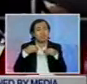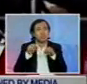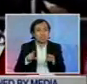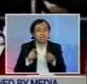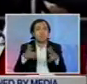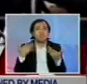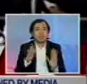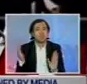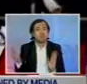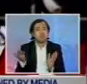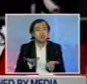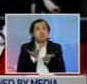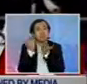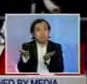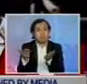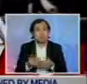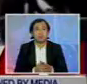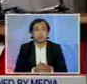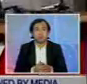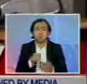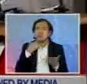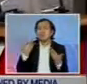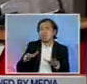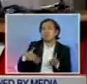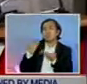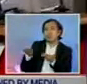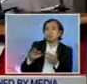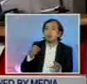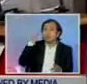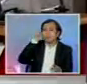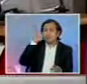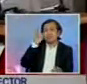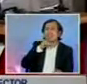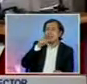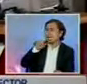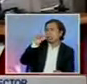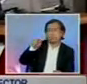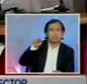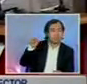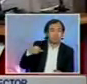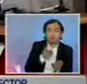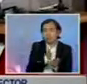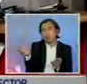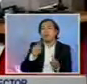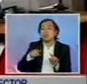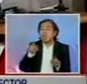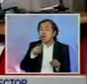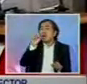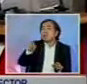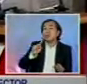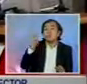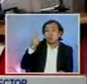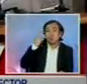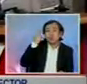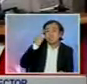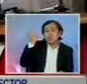before a registration is made. That was already covered. That is not what I'm asking. I'm asking for the basis, Your Honor.